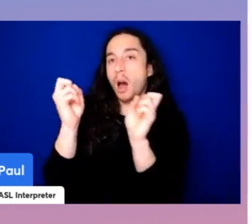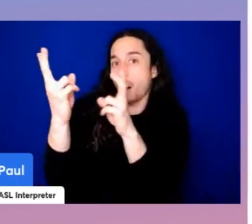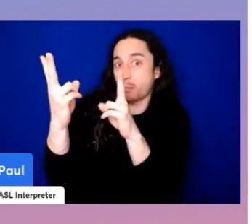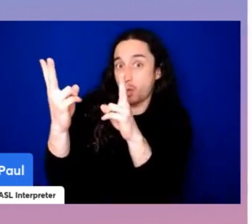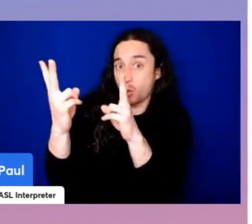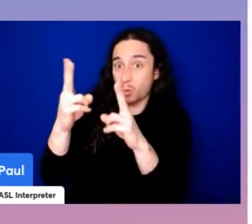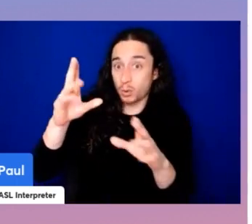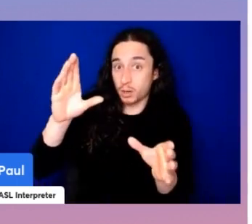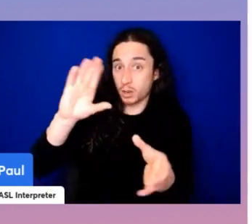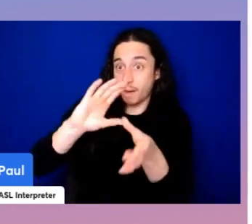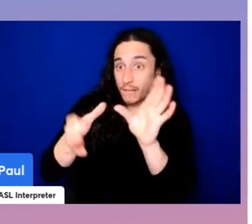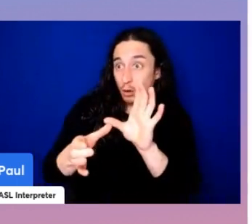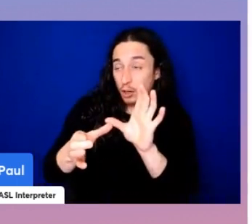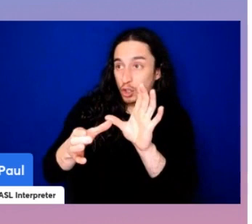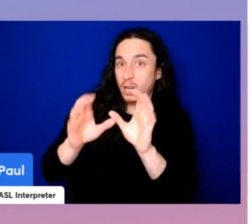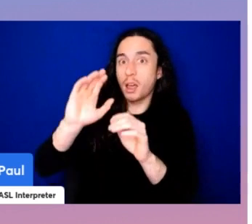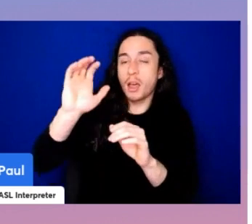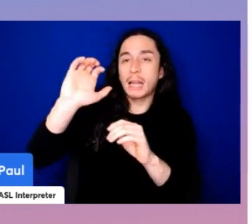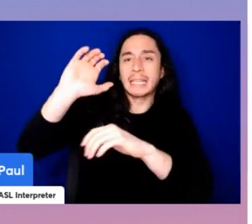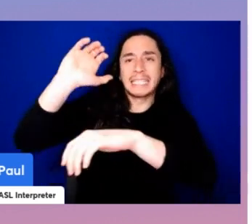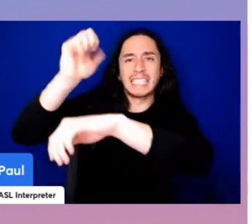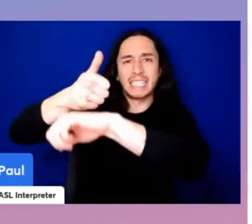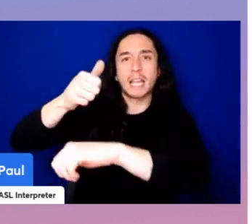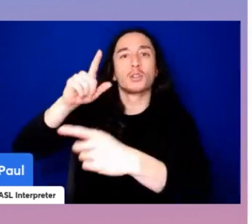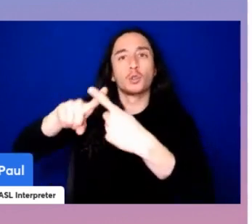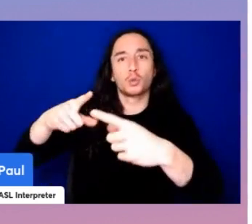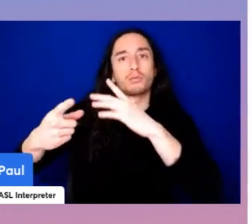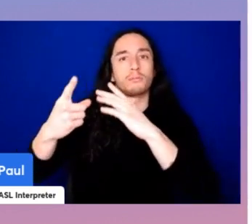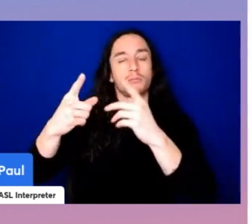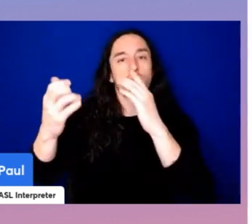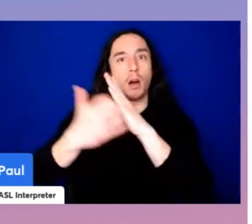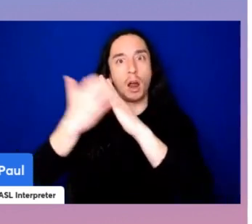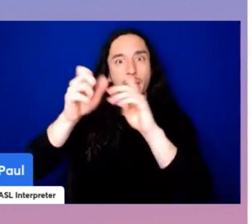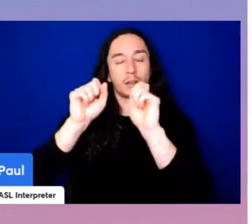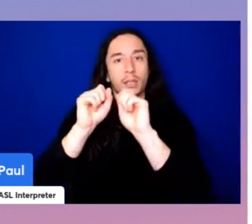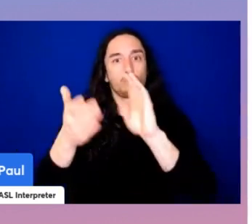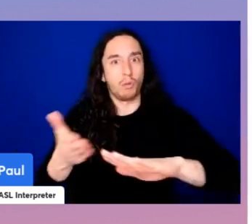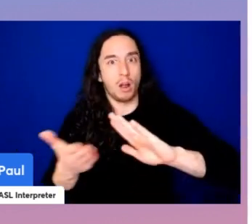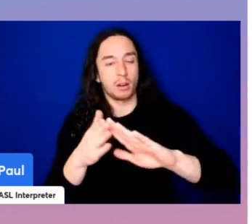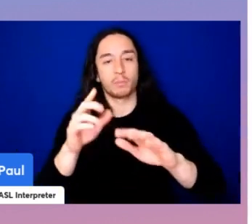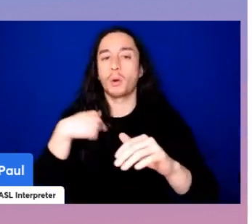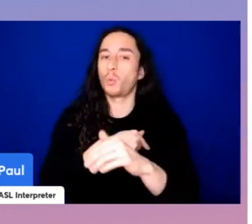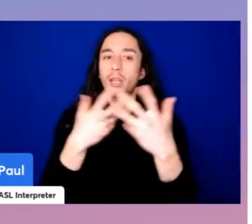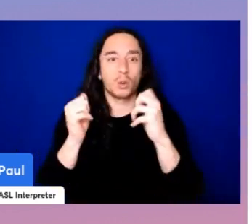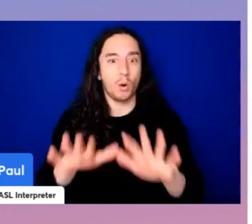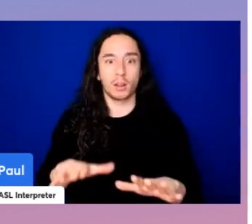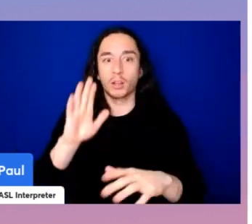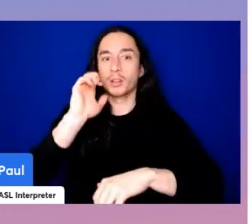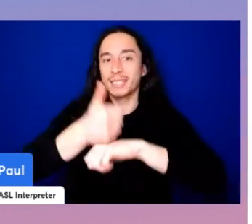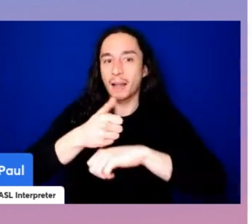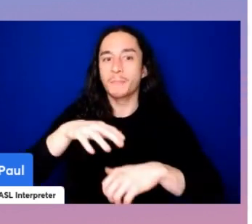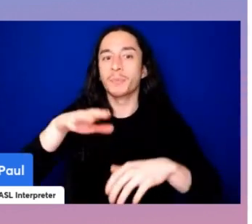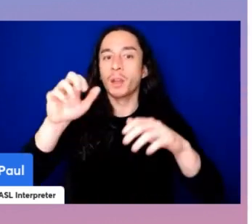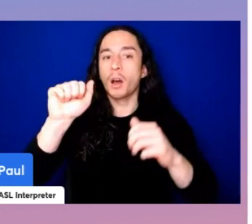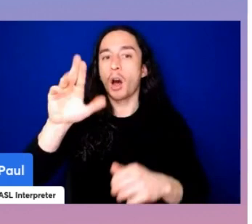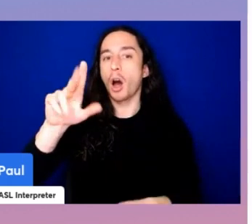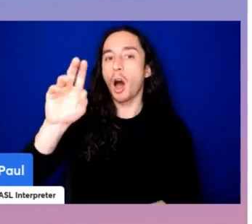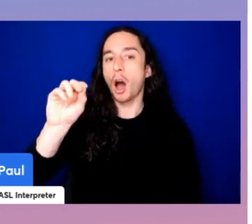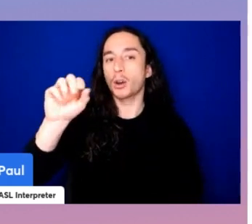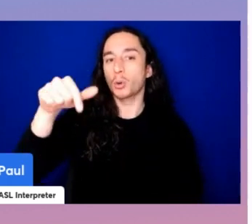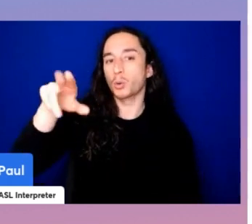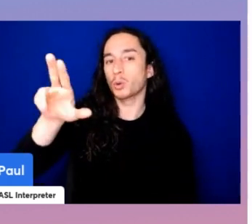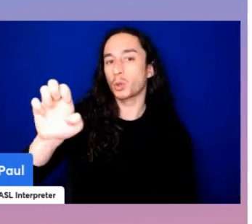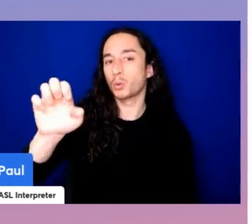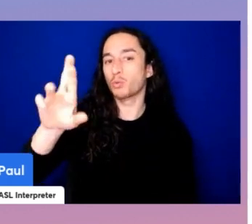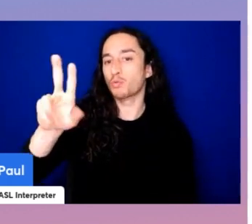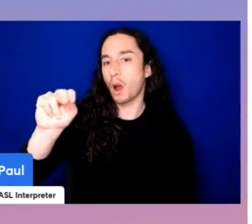automatically, but that is not the behavior that we want today. So we set auto queue runs to false. There are other options. If we look at